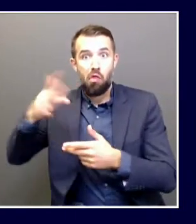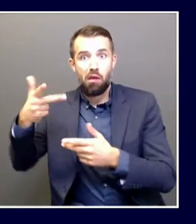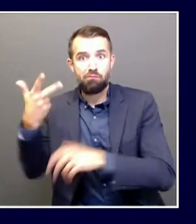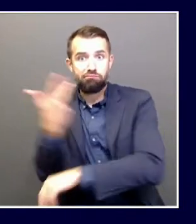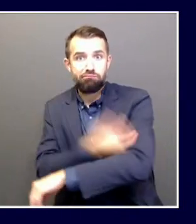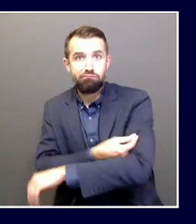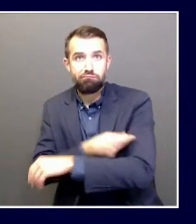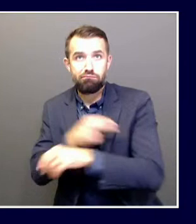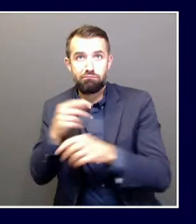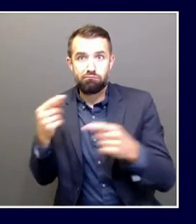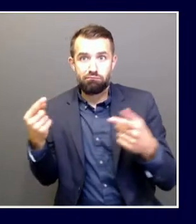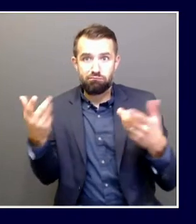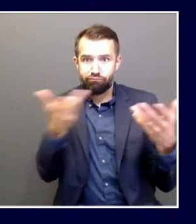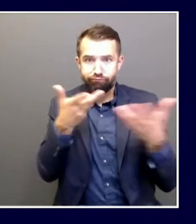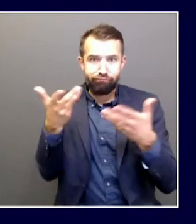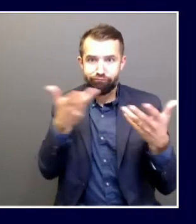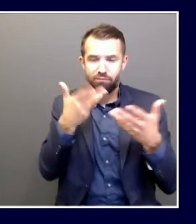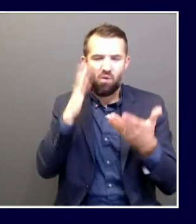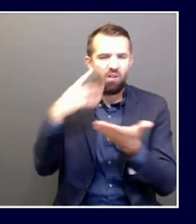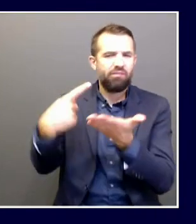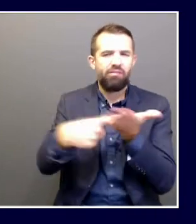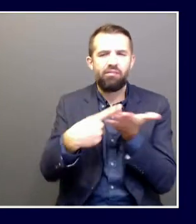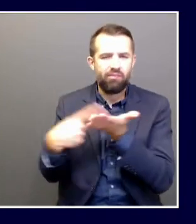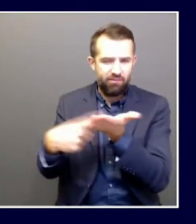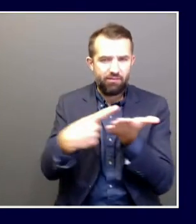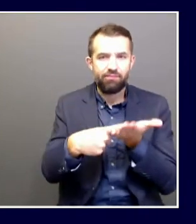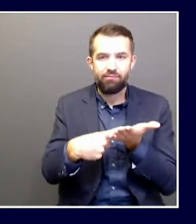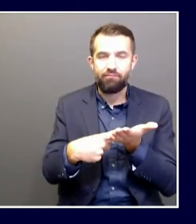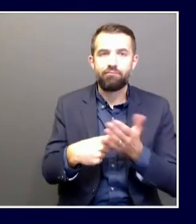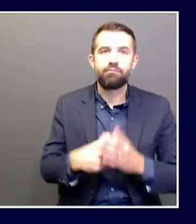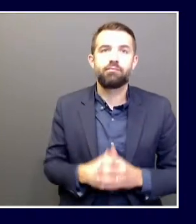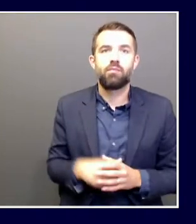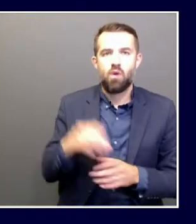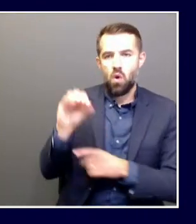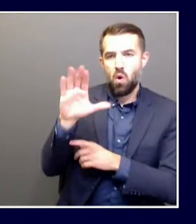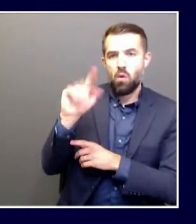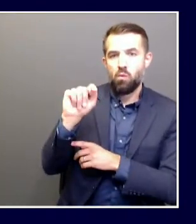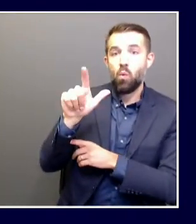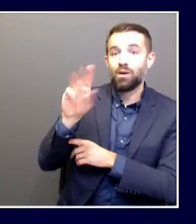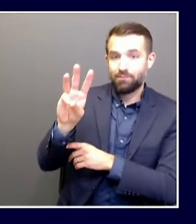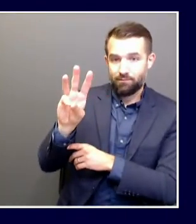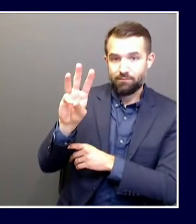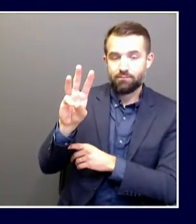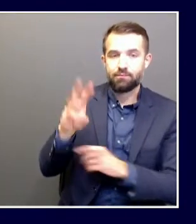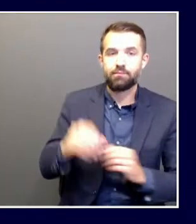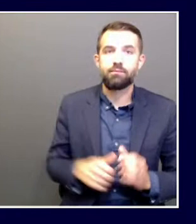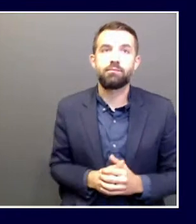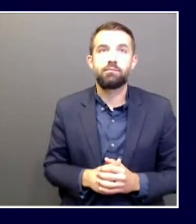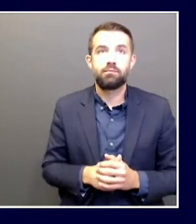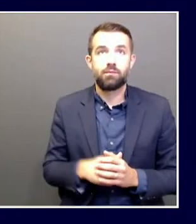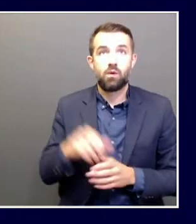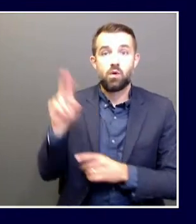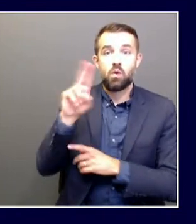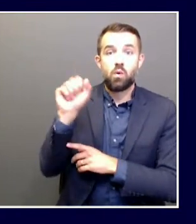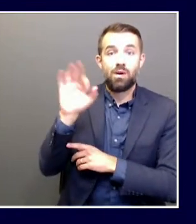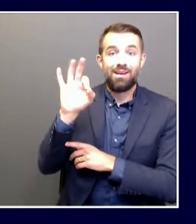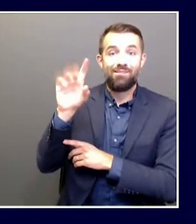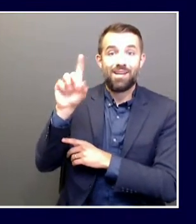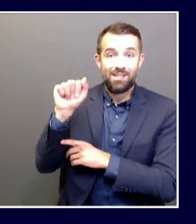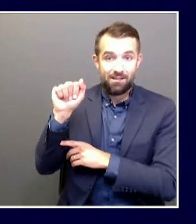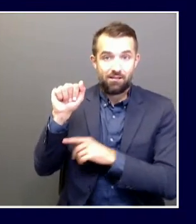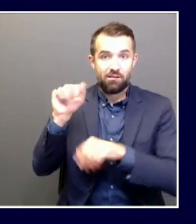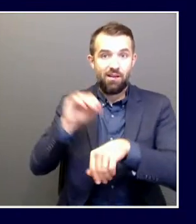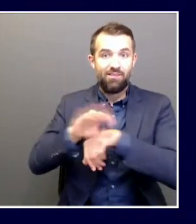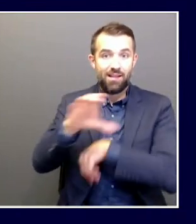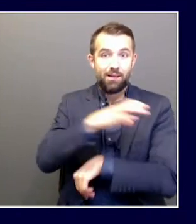October 26th, the US FDA's advisory committee will be meeting to discuss the data around Pfizer's